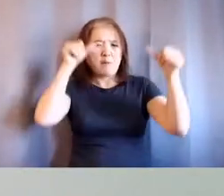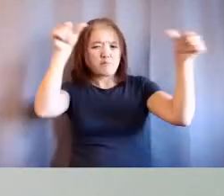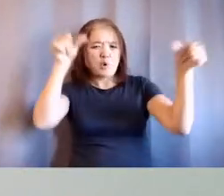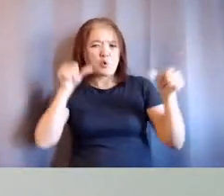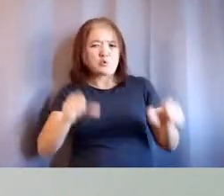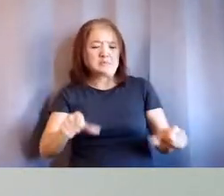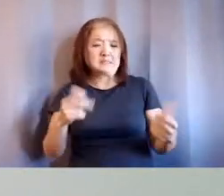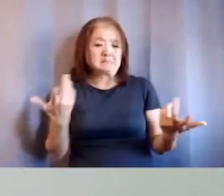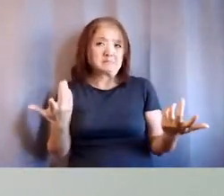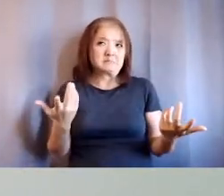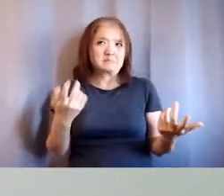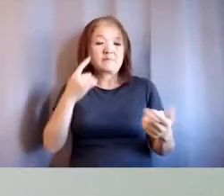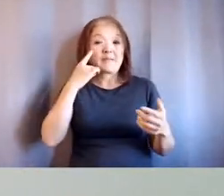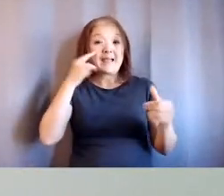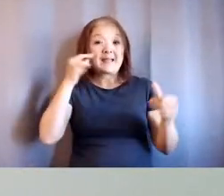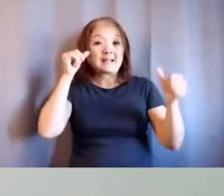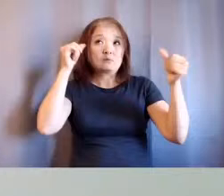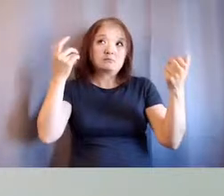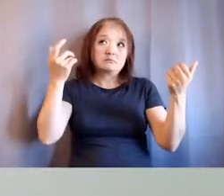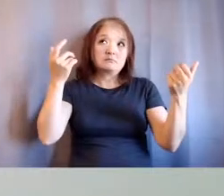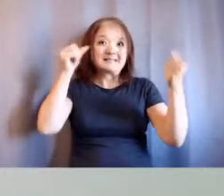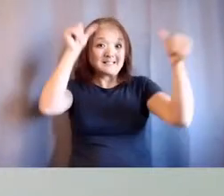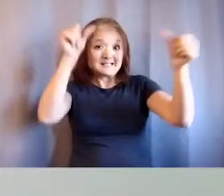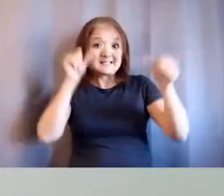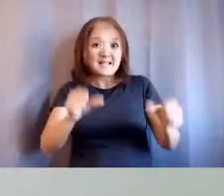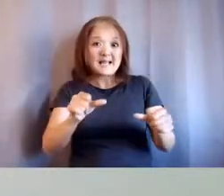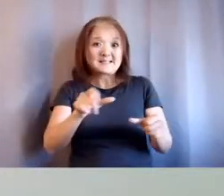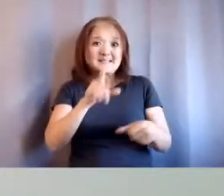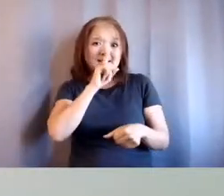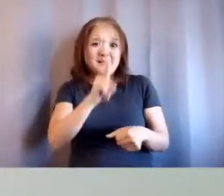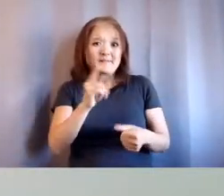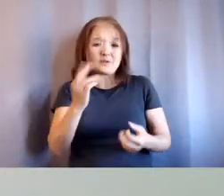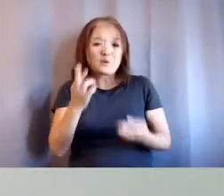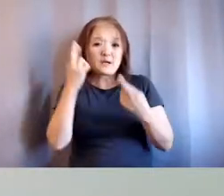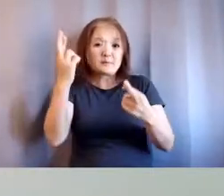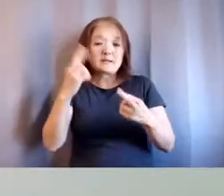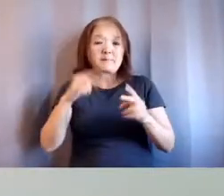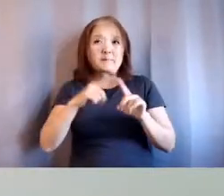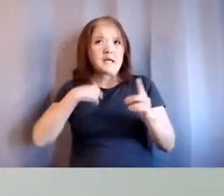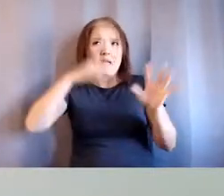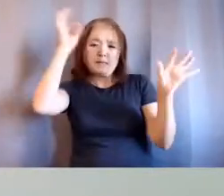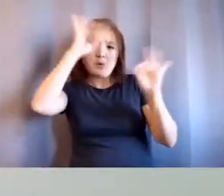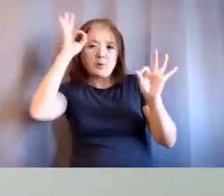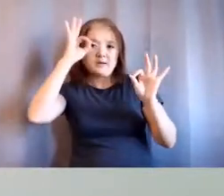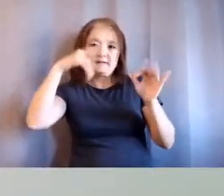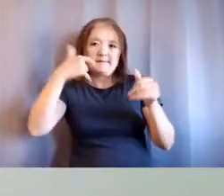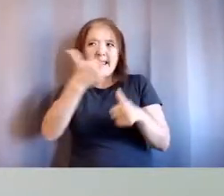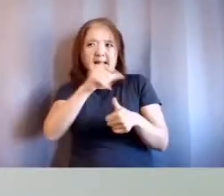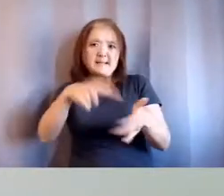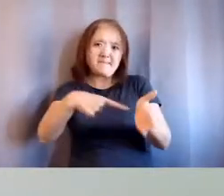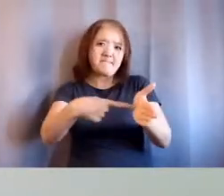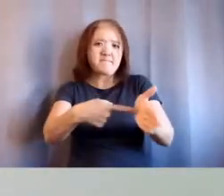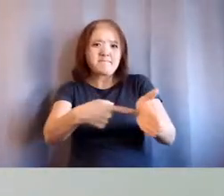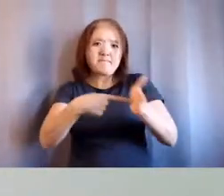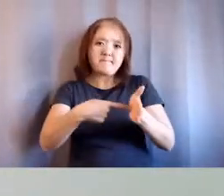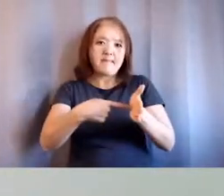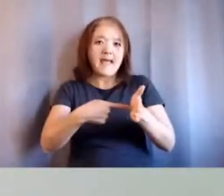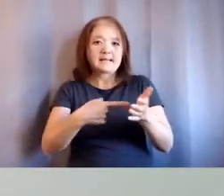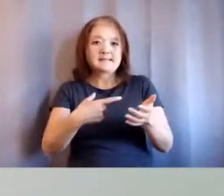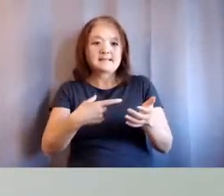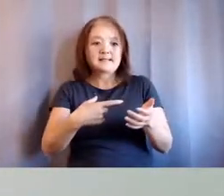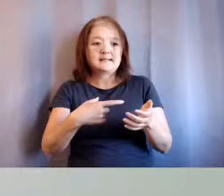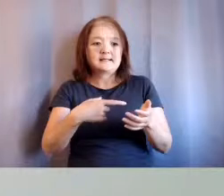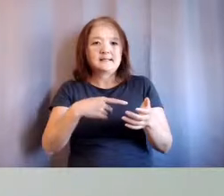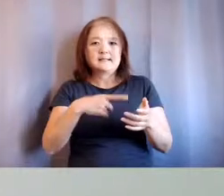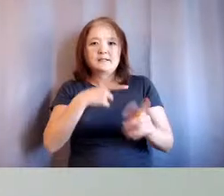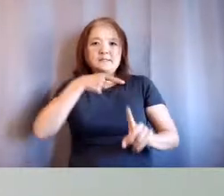where signage is definitely a recommended. I am unaware of any mandated this type of sign or that type of sign